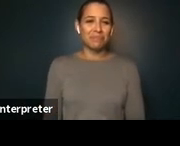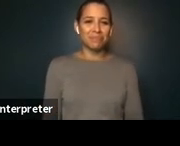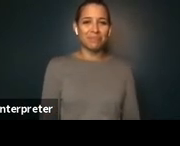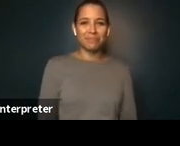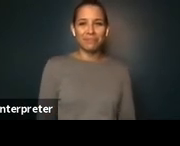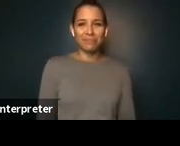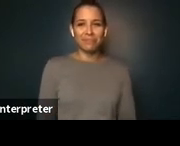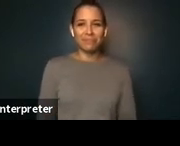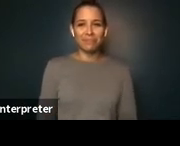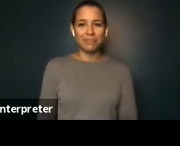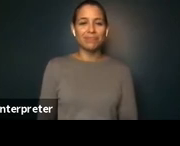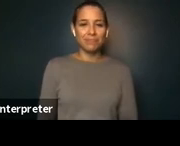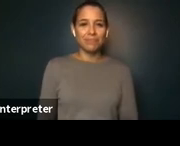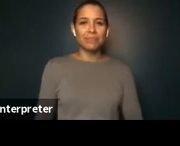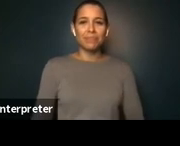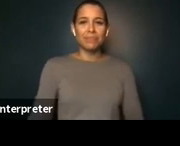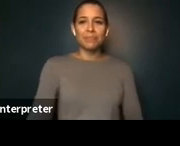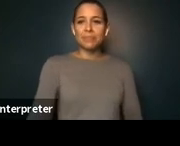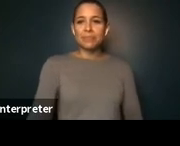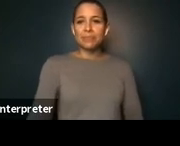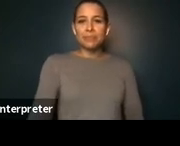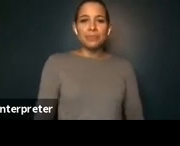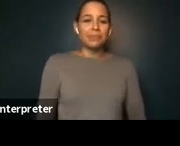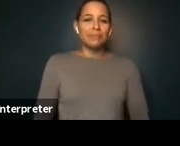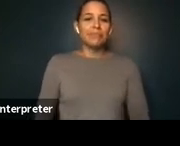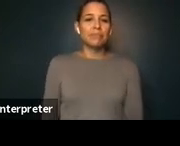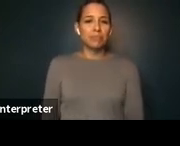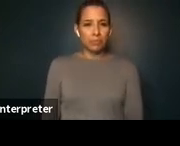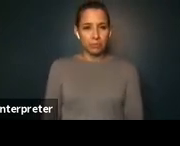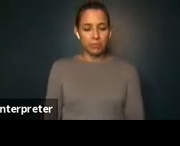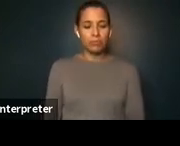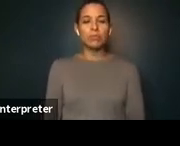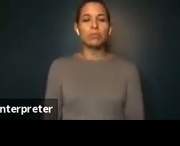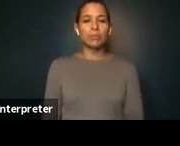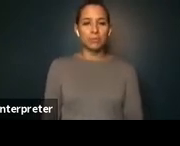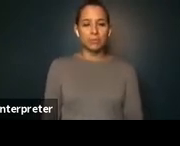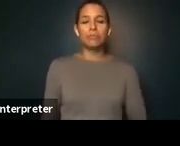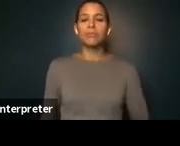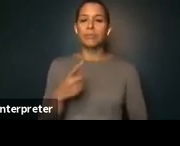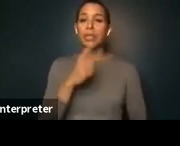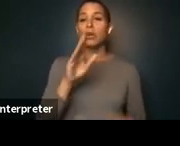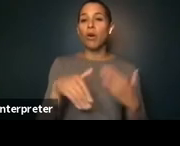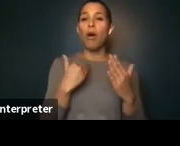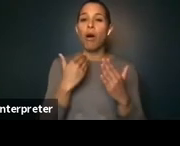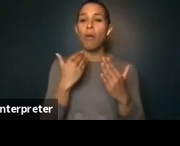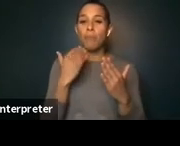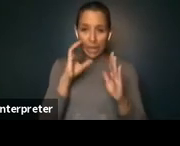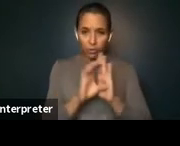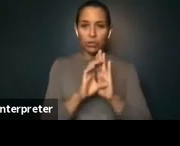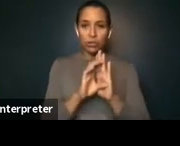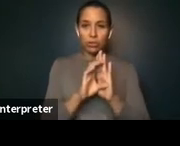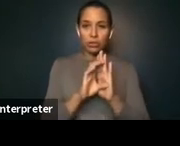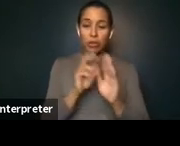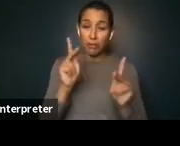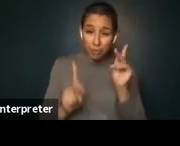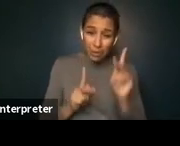so these are all people who were murdered in 2020. All of them.